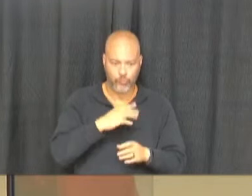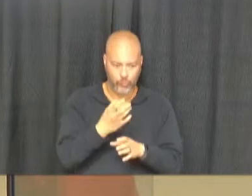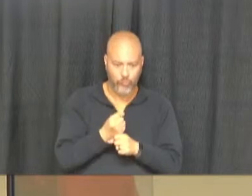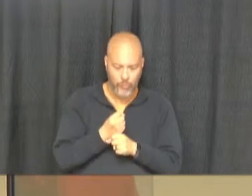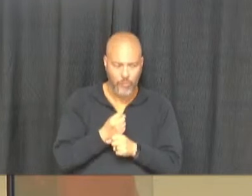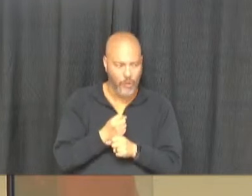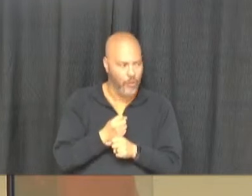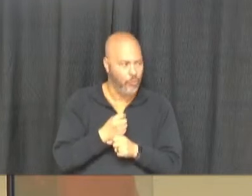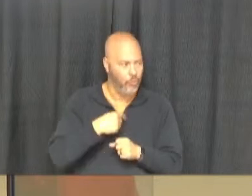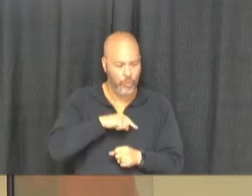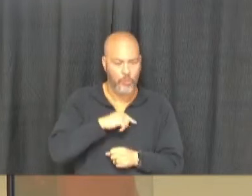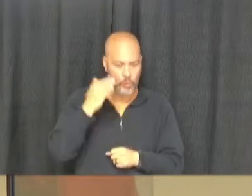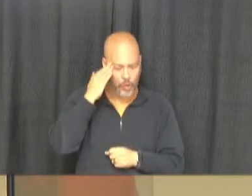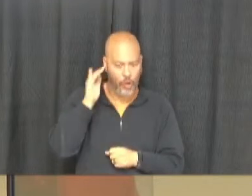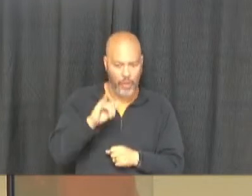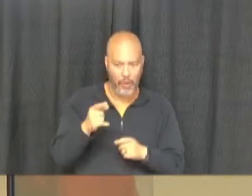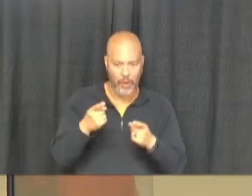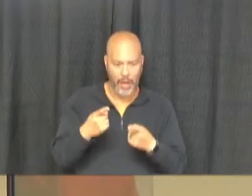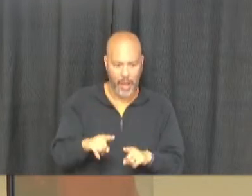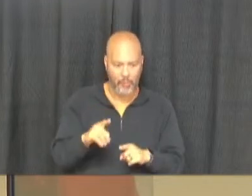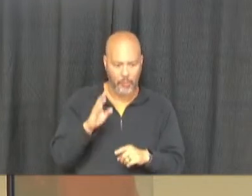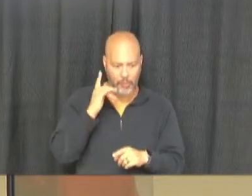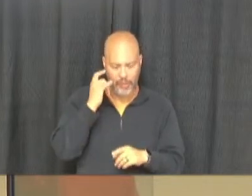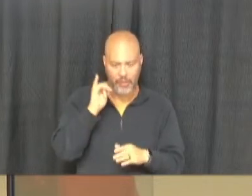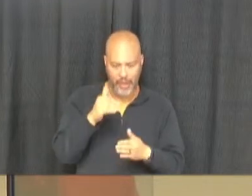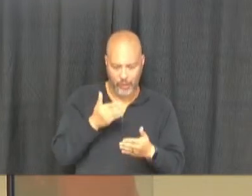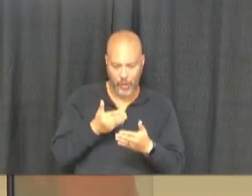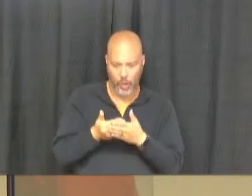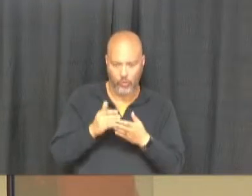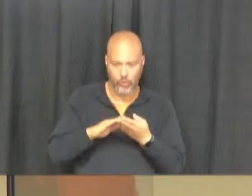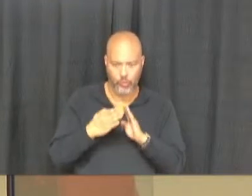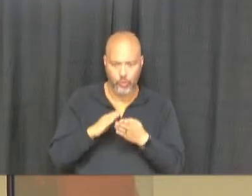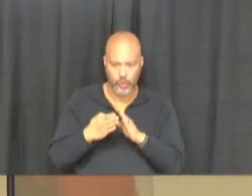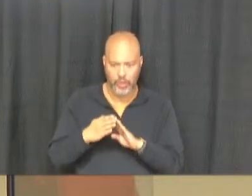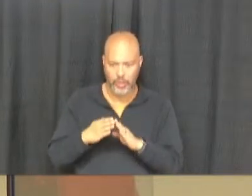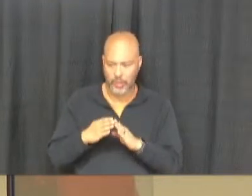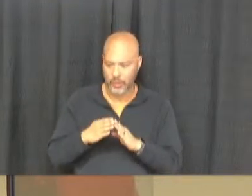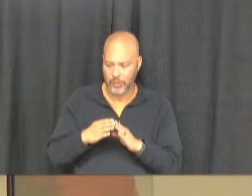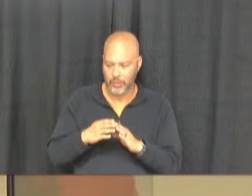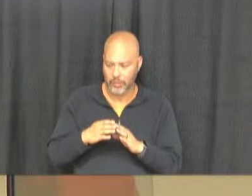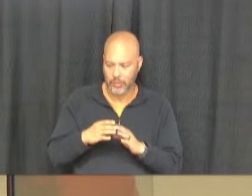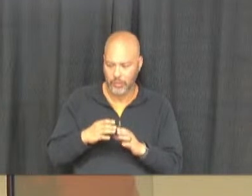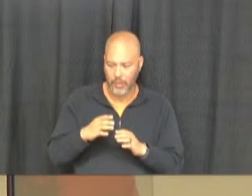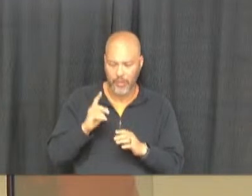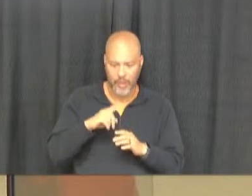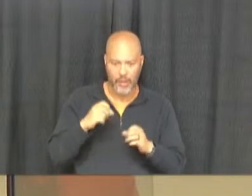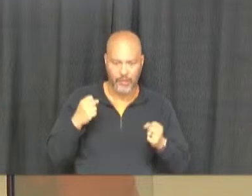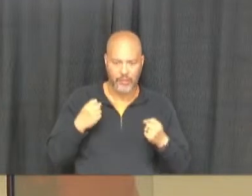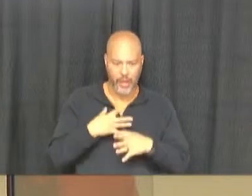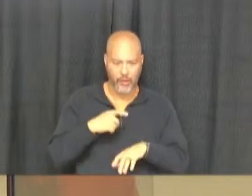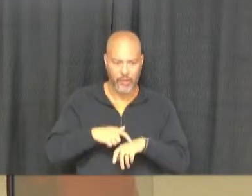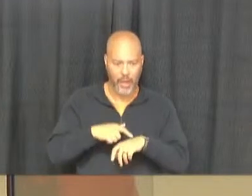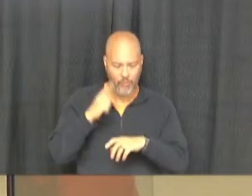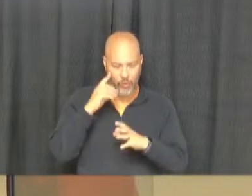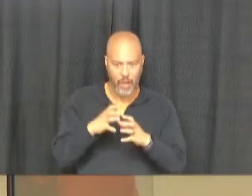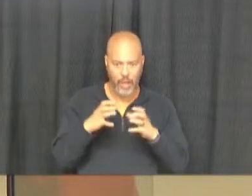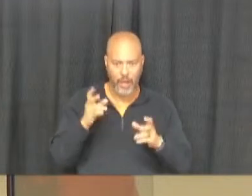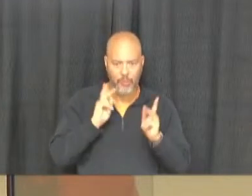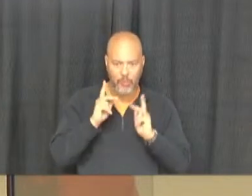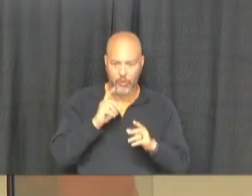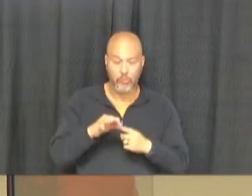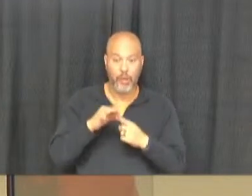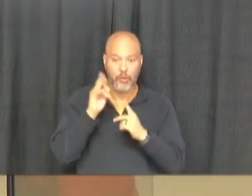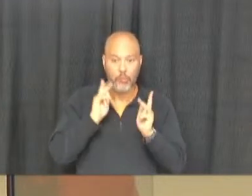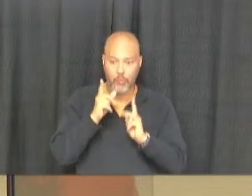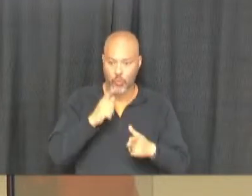that. We would know that was going on, being that that's a close community. That was a scary time for a lot of people, especially those that